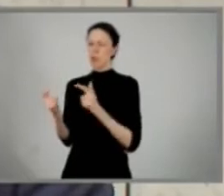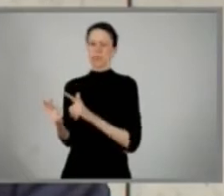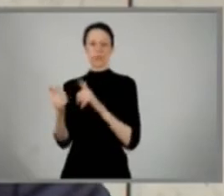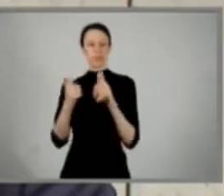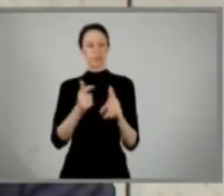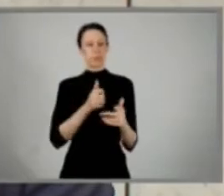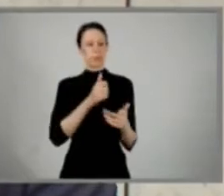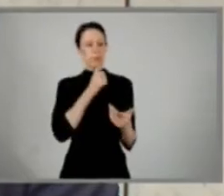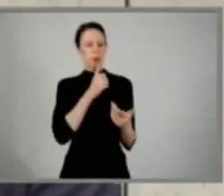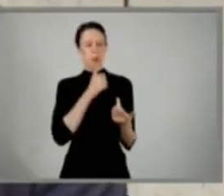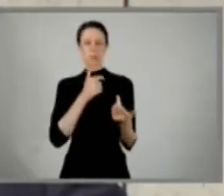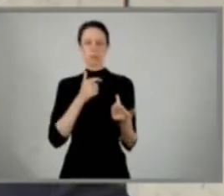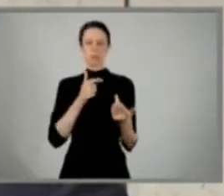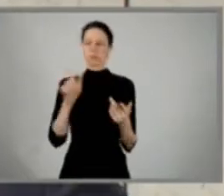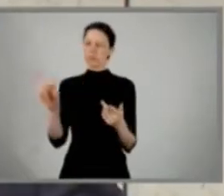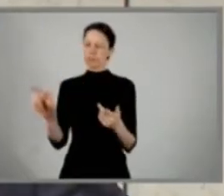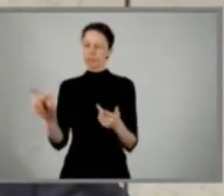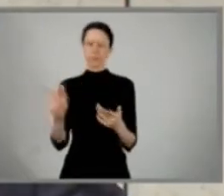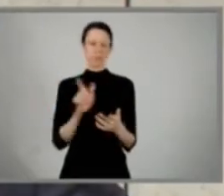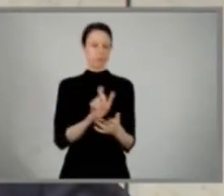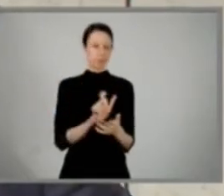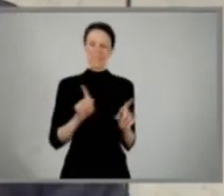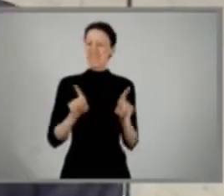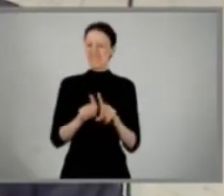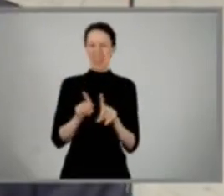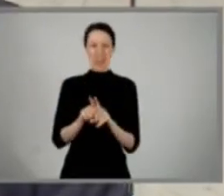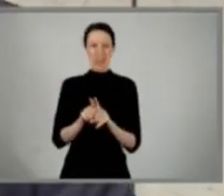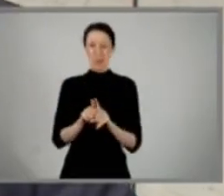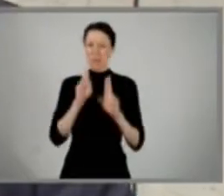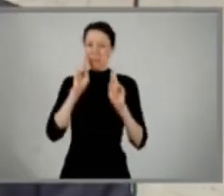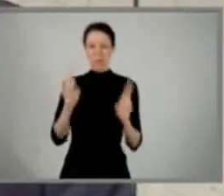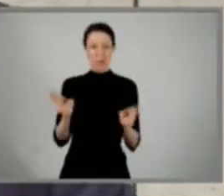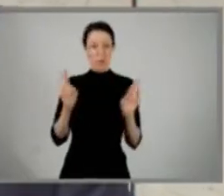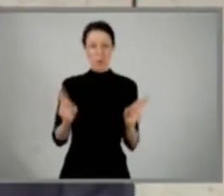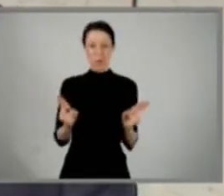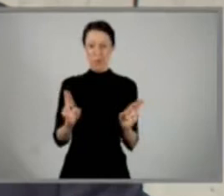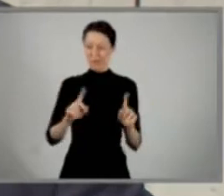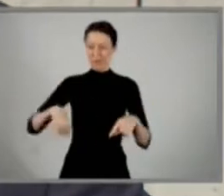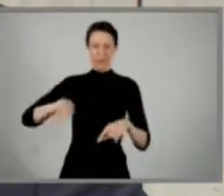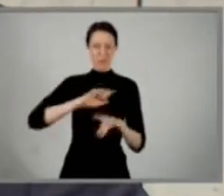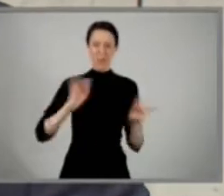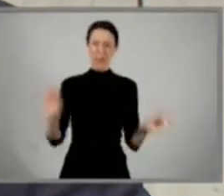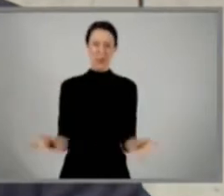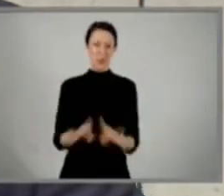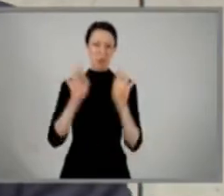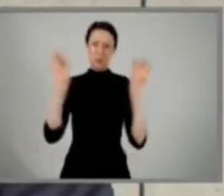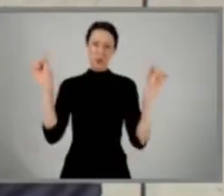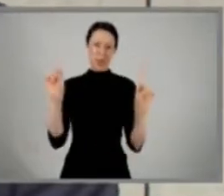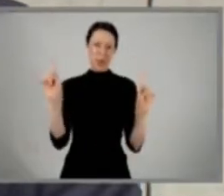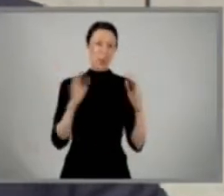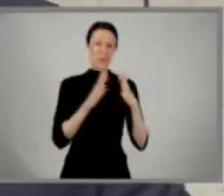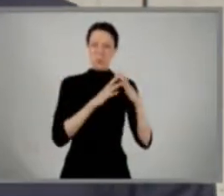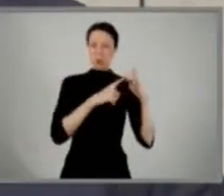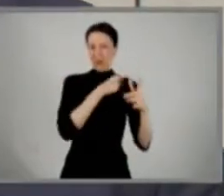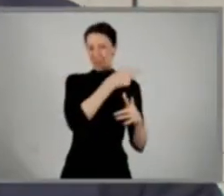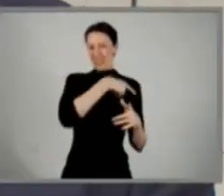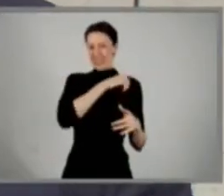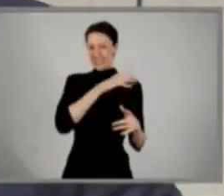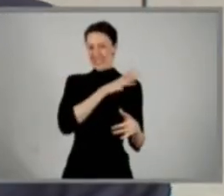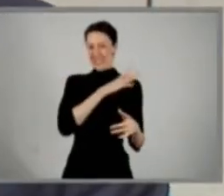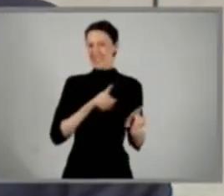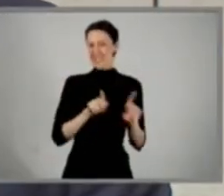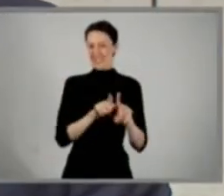systems must become ubiquitous across the country, whether it's in Western Australia or in Tasmania, and in particular in states that are